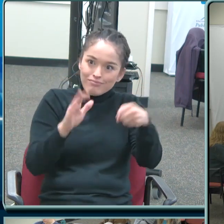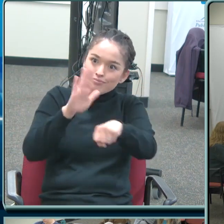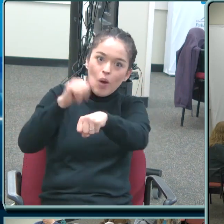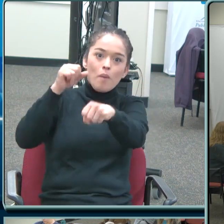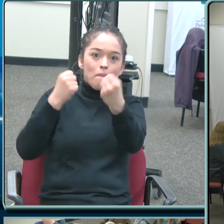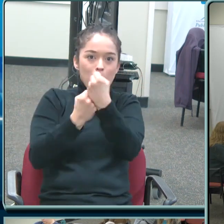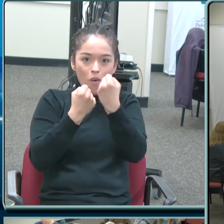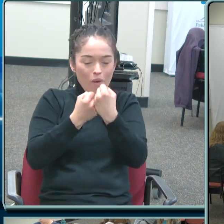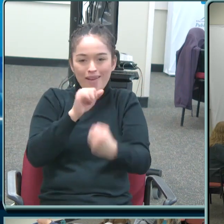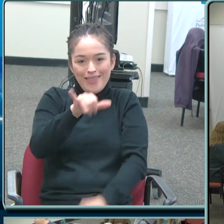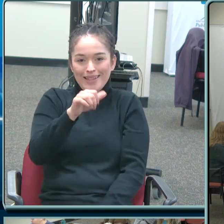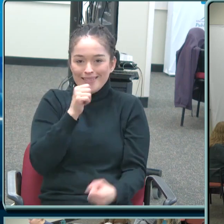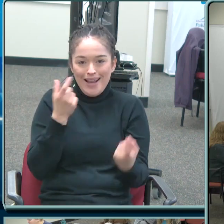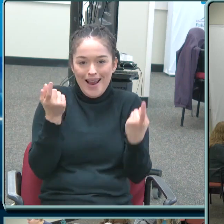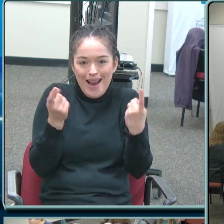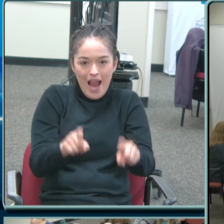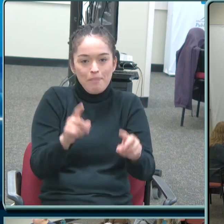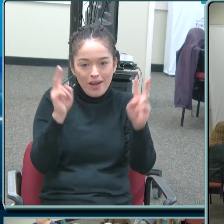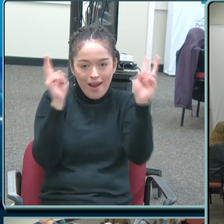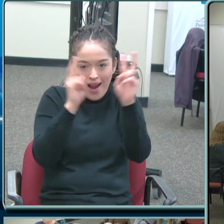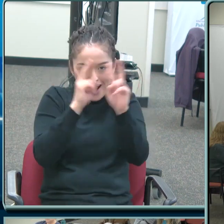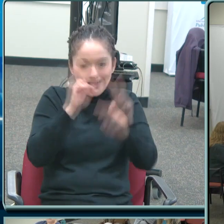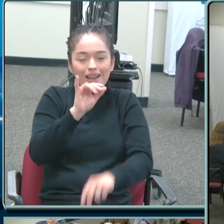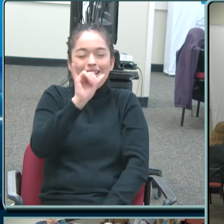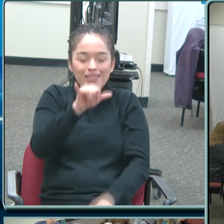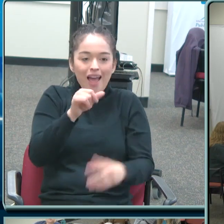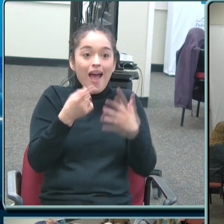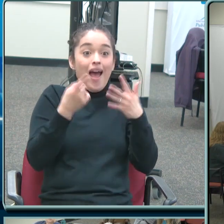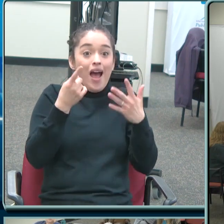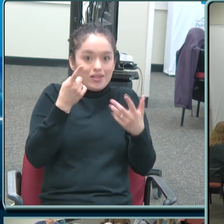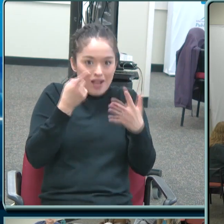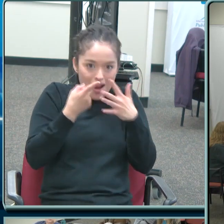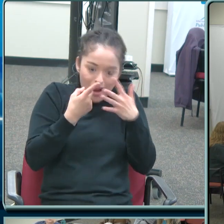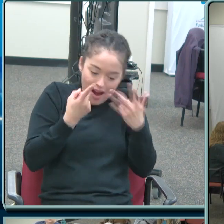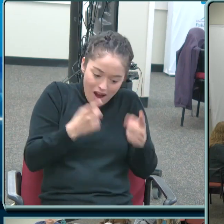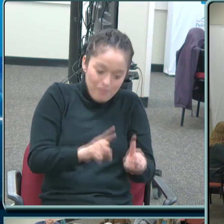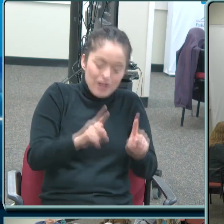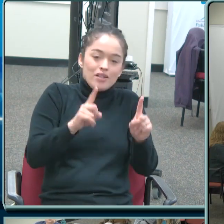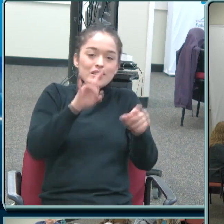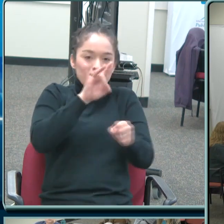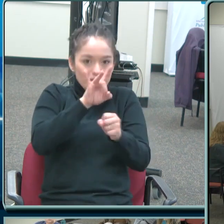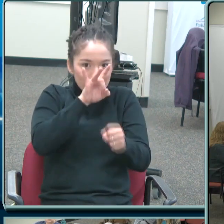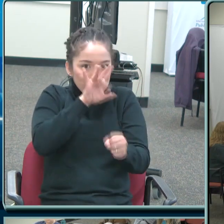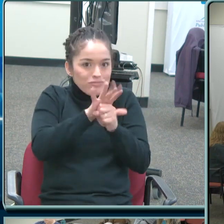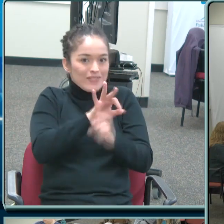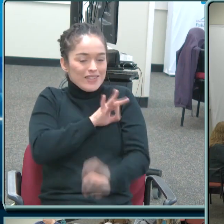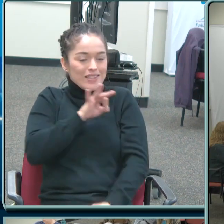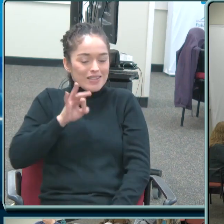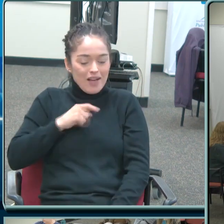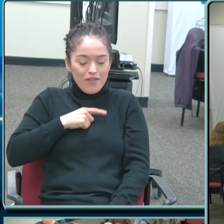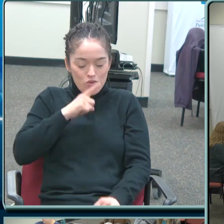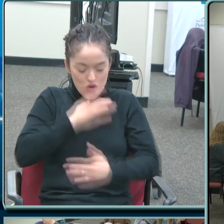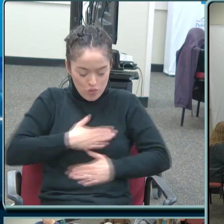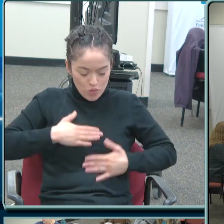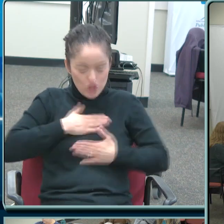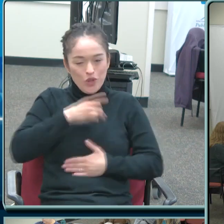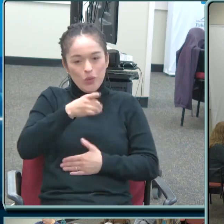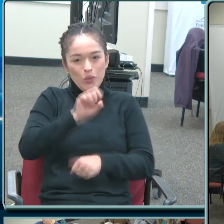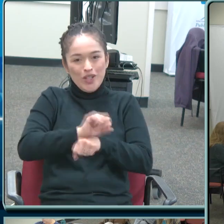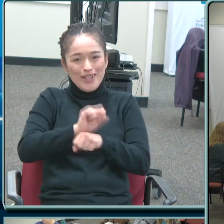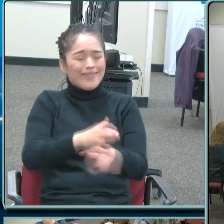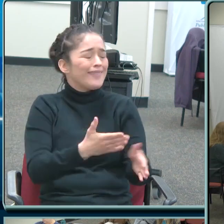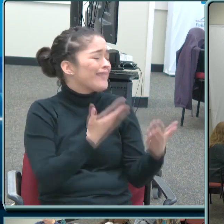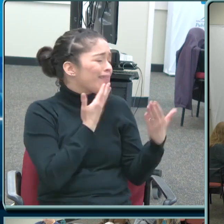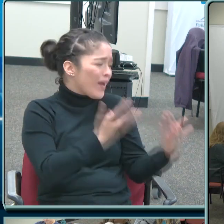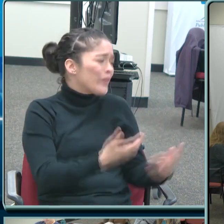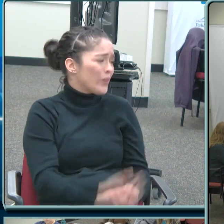need, that doesn't happen by accident. That happens through a lot of dedicated staff time. So I appreciate the work that you do to keep our community safe. Thank